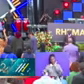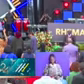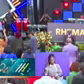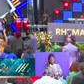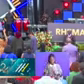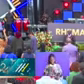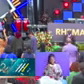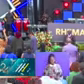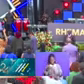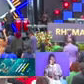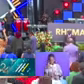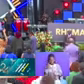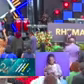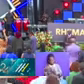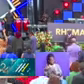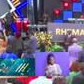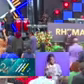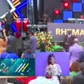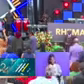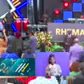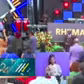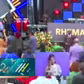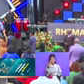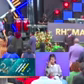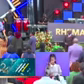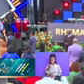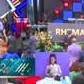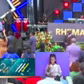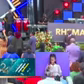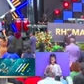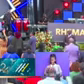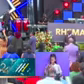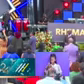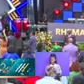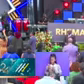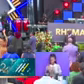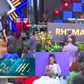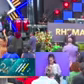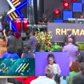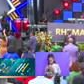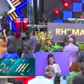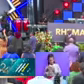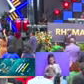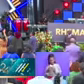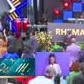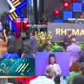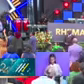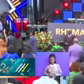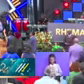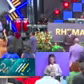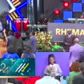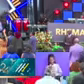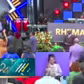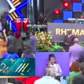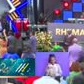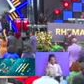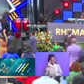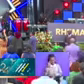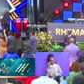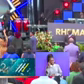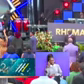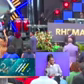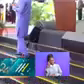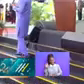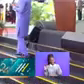speed that have never been seen before so in the natural when I look at it I was getting afraid because I thought it was going to